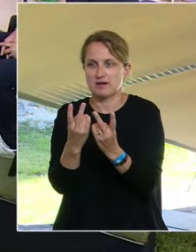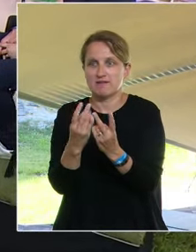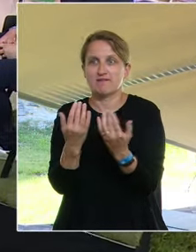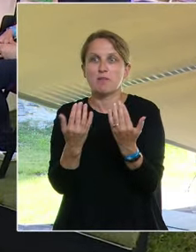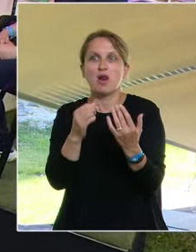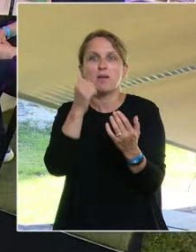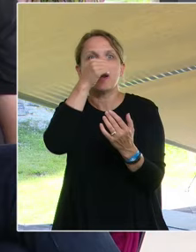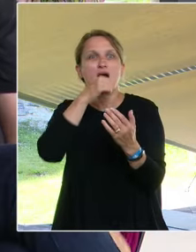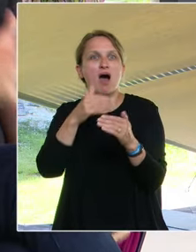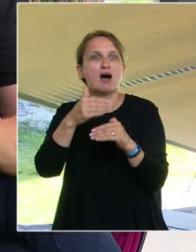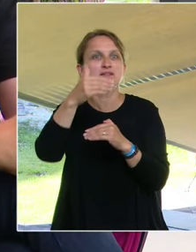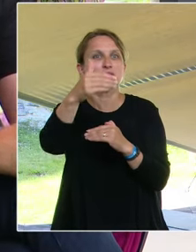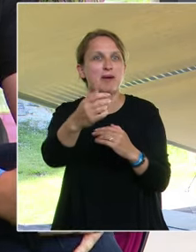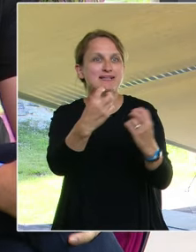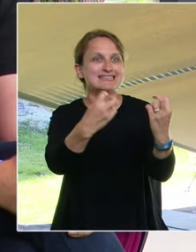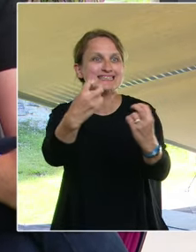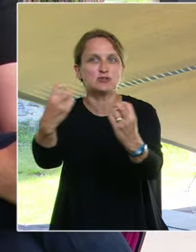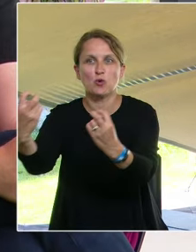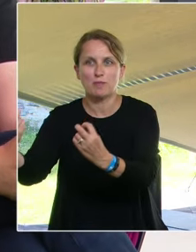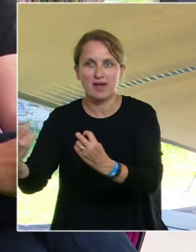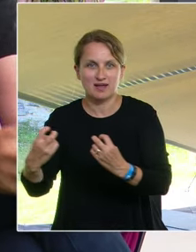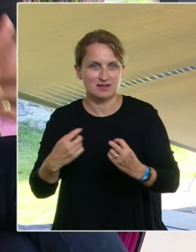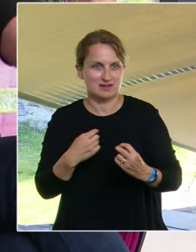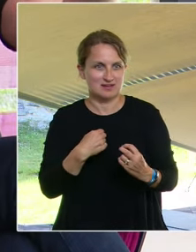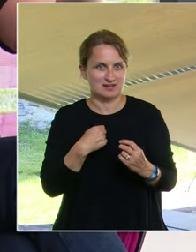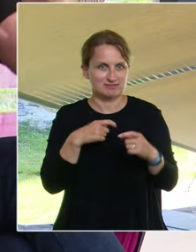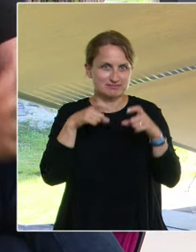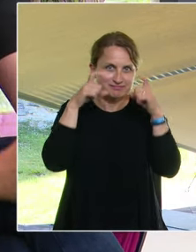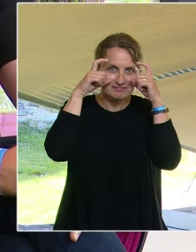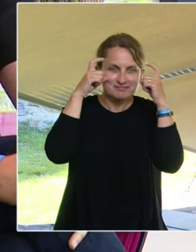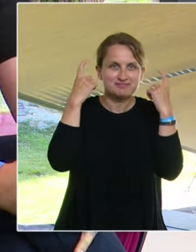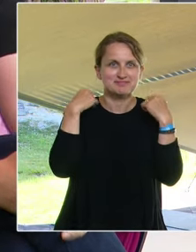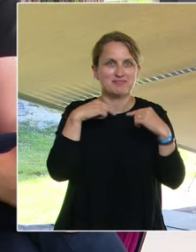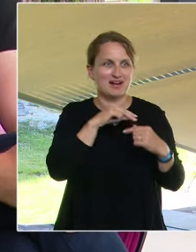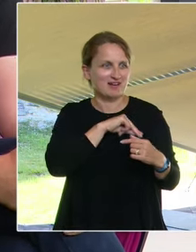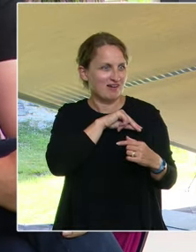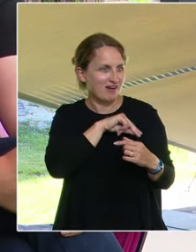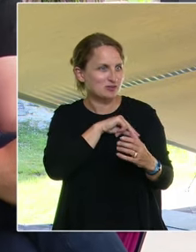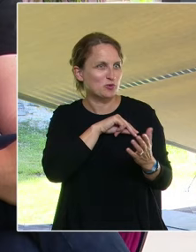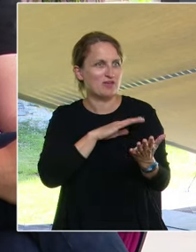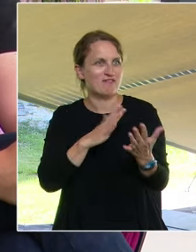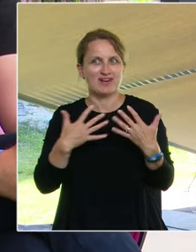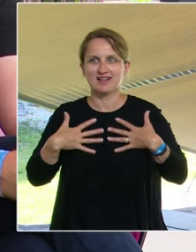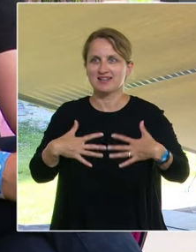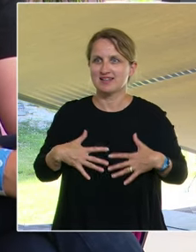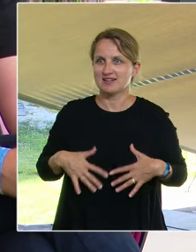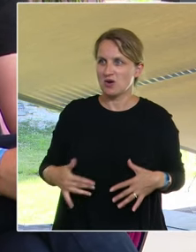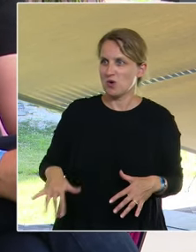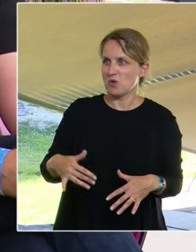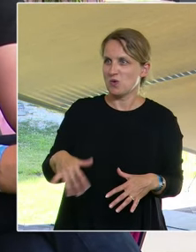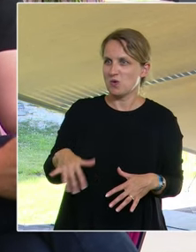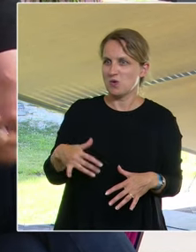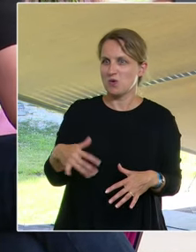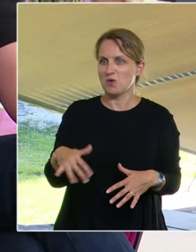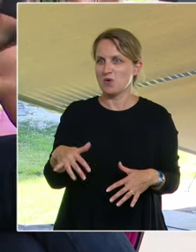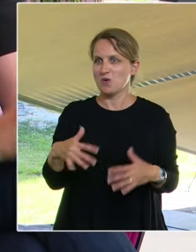and we wear some sort of augmented reality glasses, and each one has a great, great dress that you normally wouldn't dare to wear,